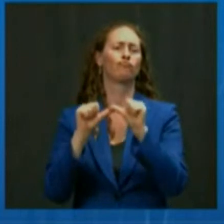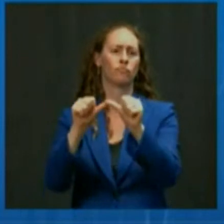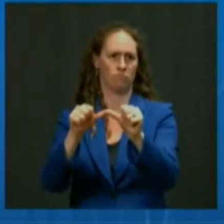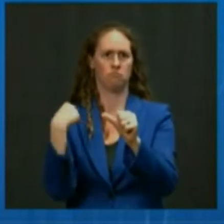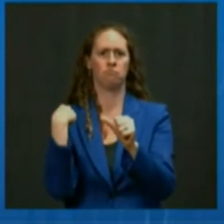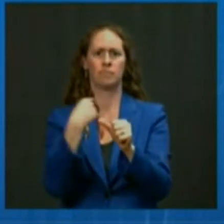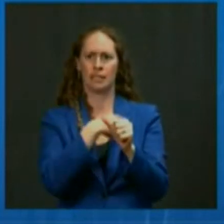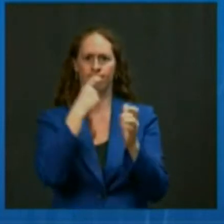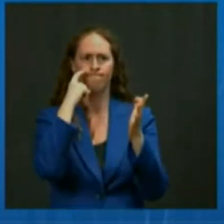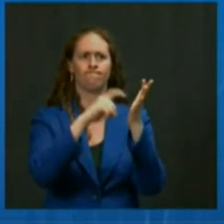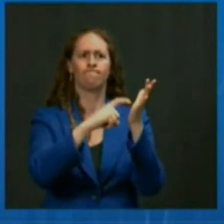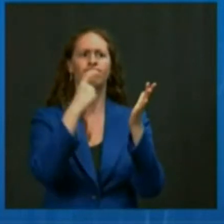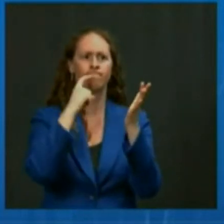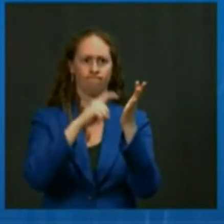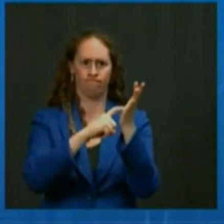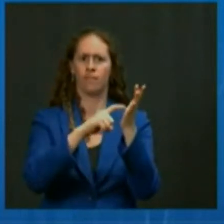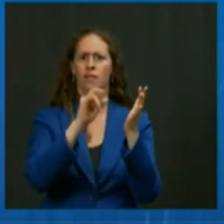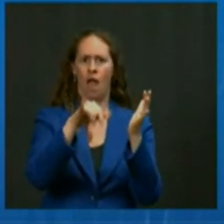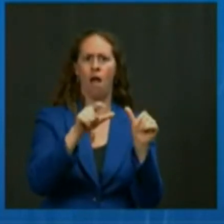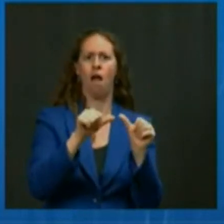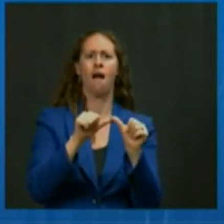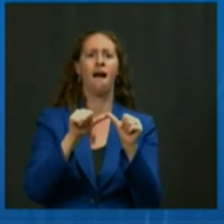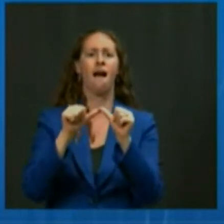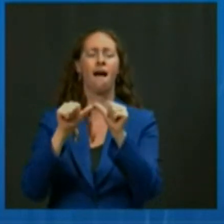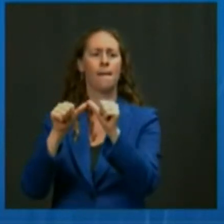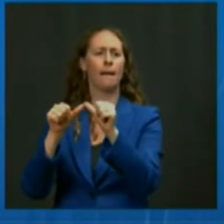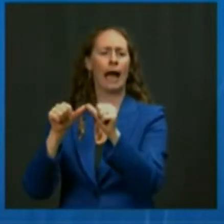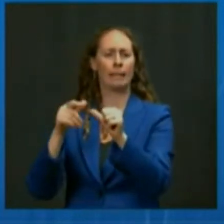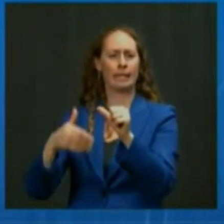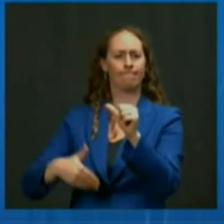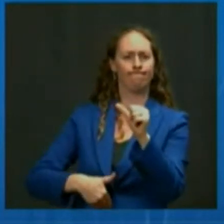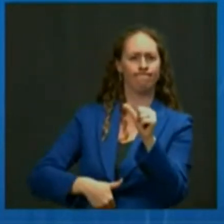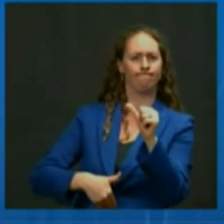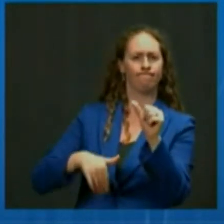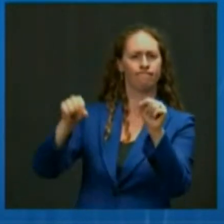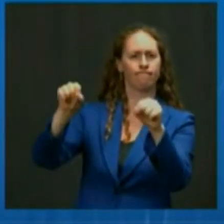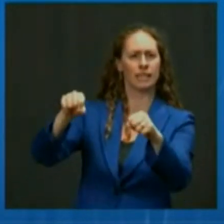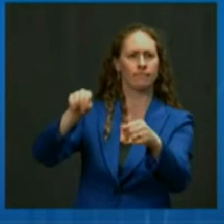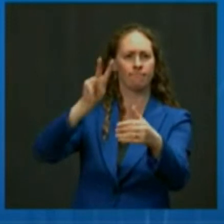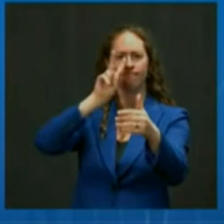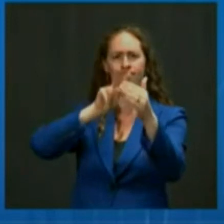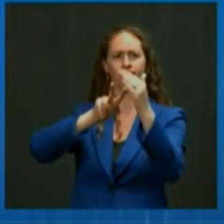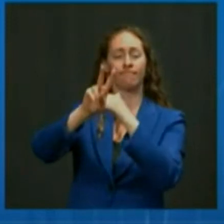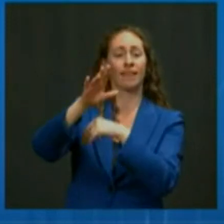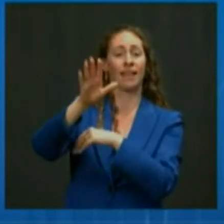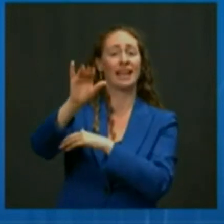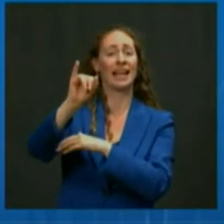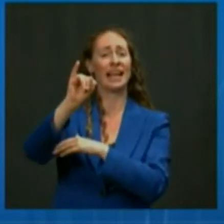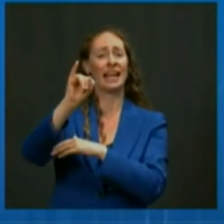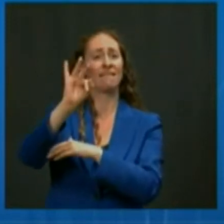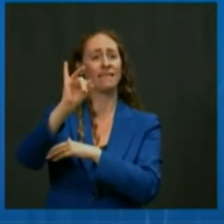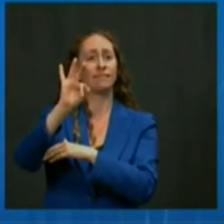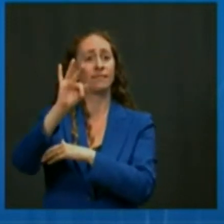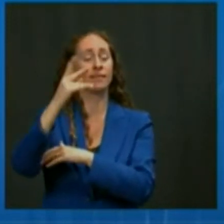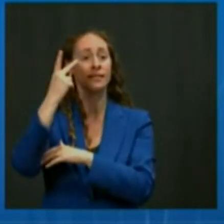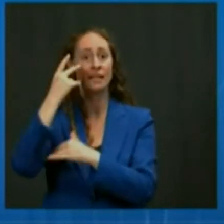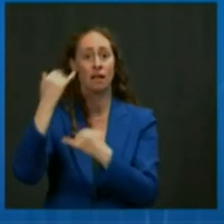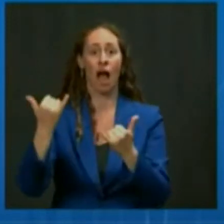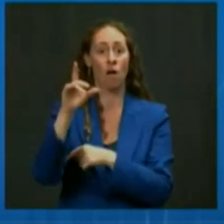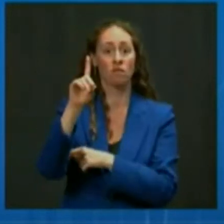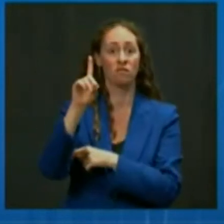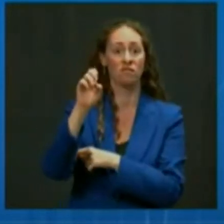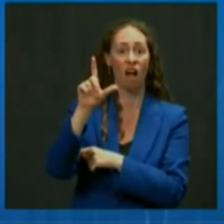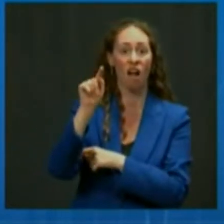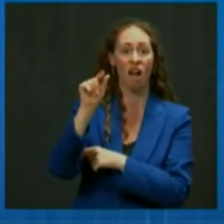good news. But our anticipation is that if the trajectory that we are seeing continues, that we will likely see